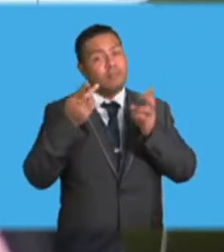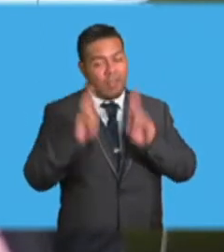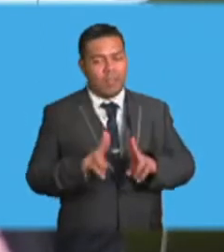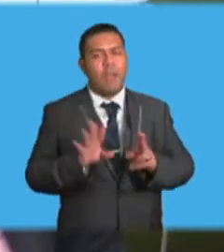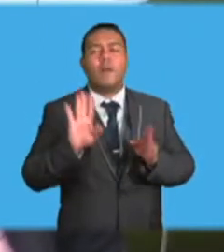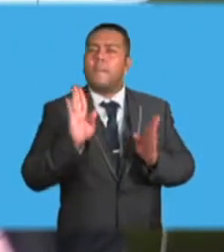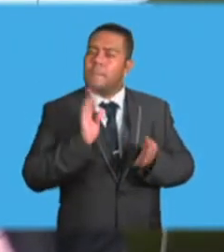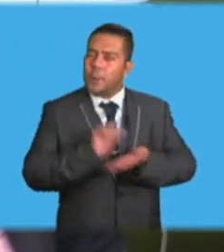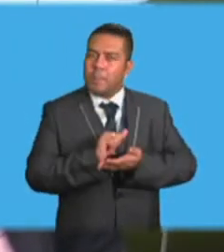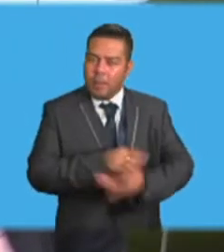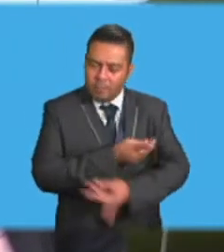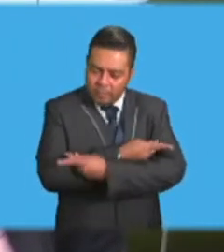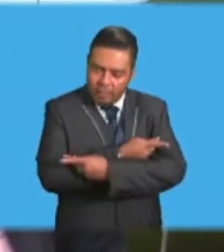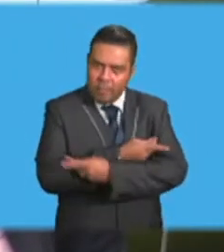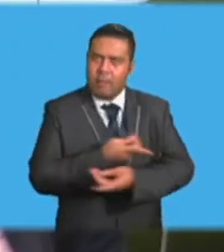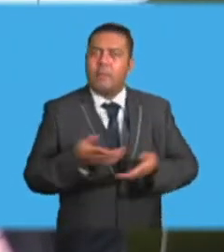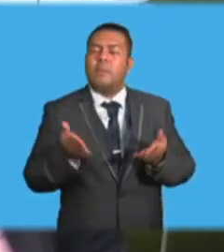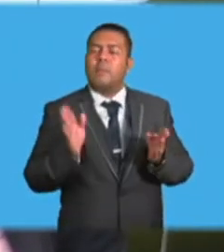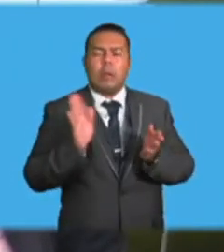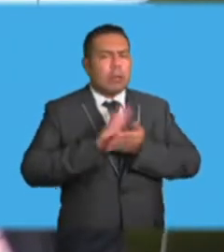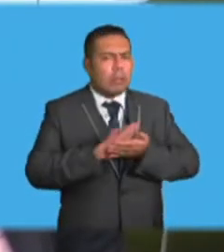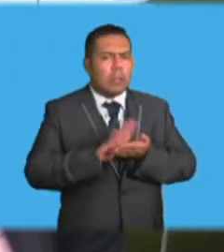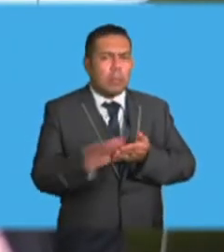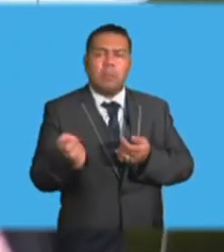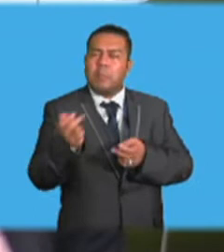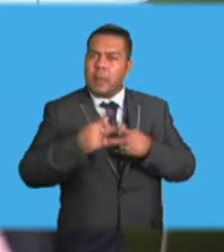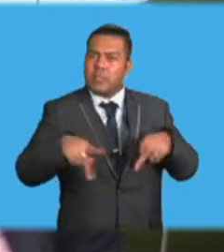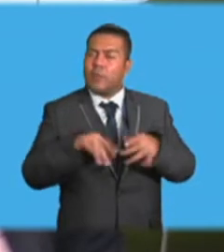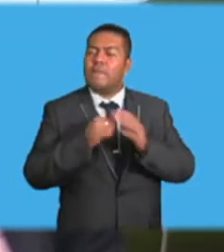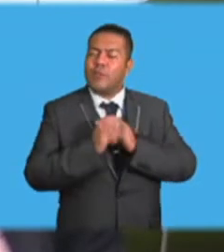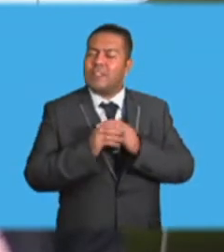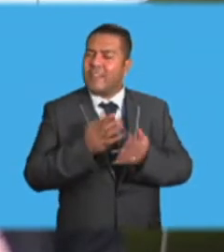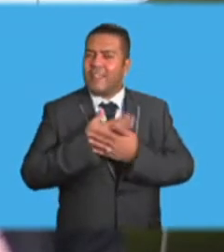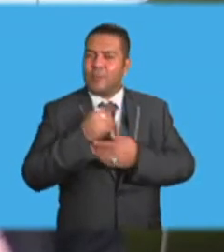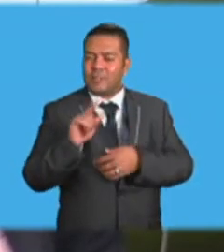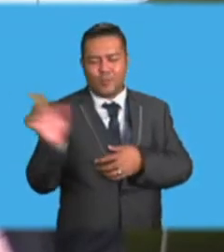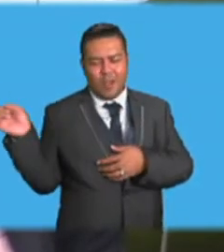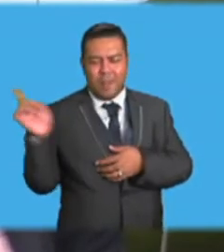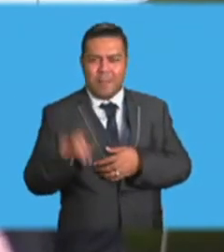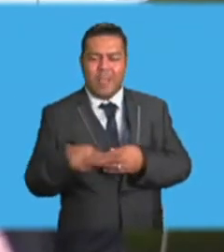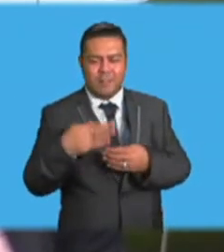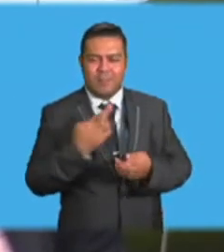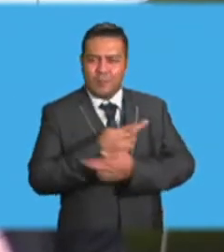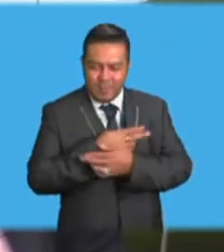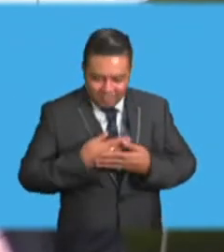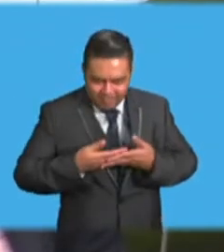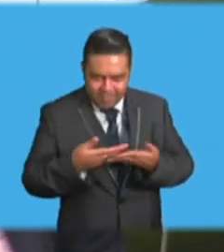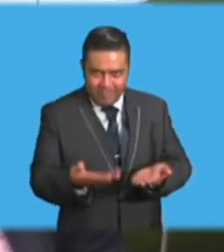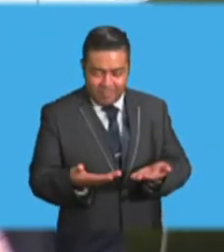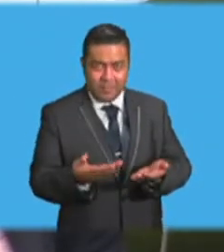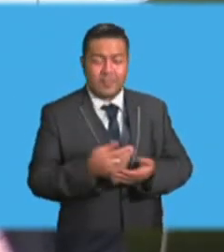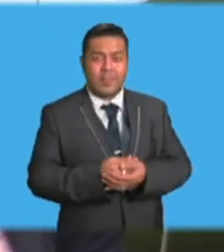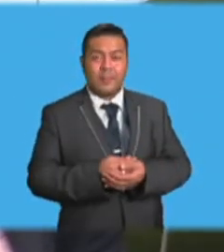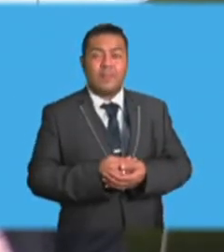dignity, in a clean, functional and appropriate space for their friends and loved ones to pay their final respects. The passing of a friend